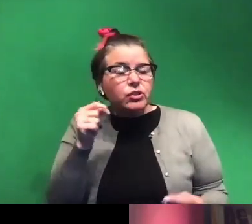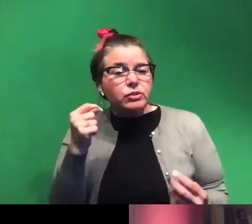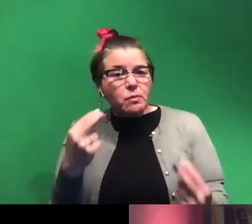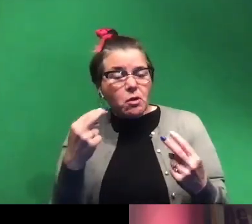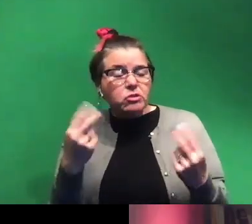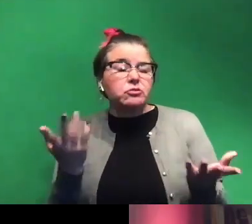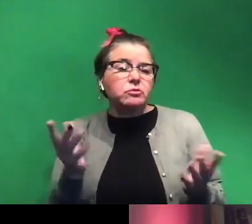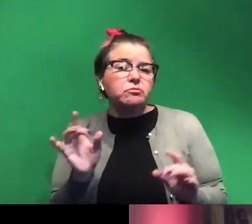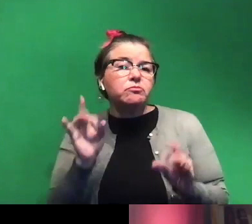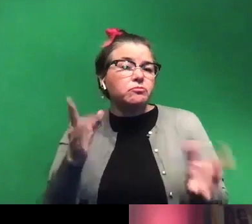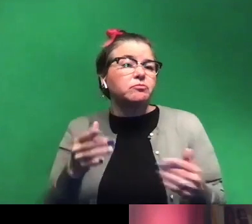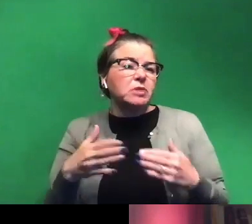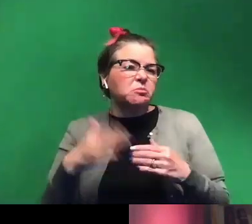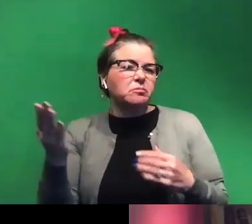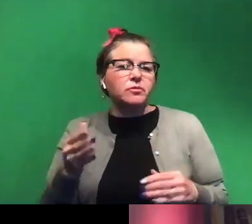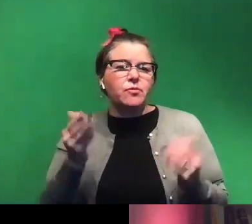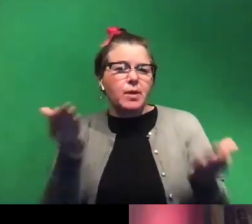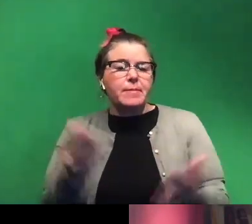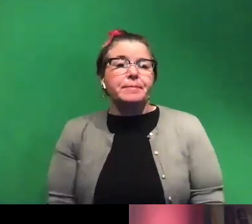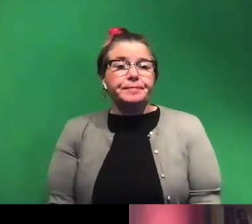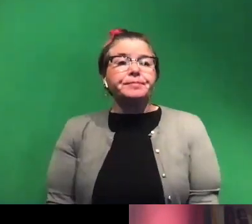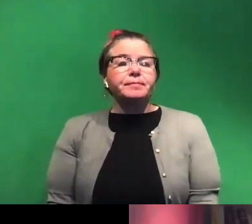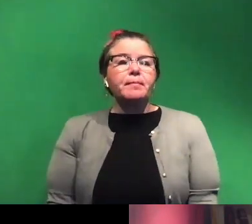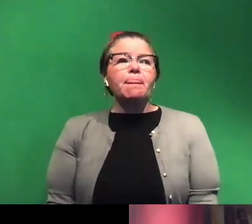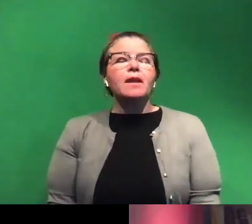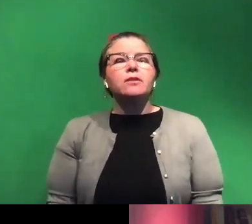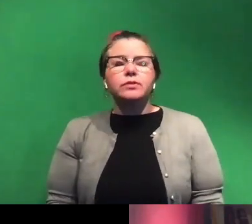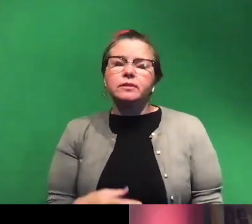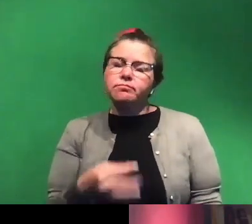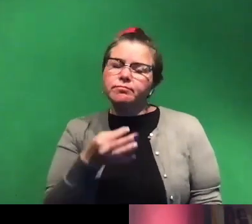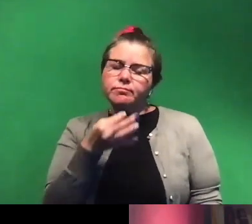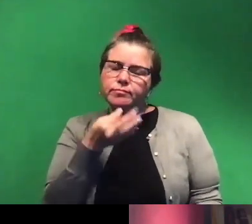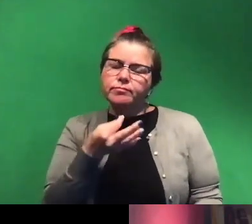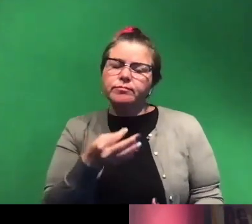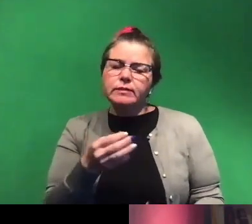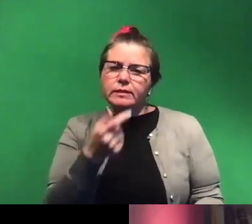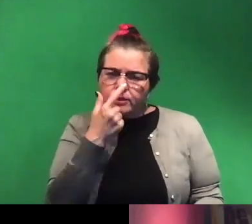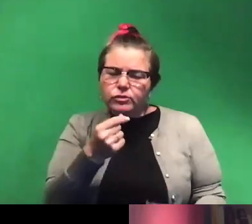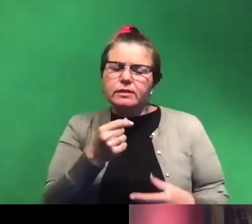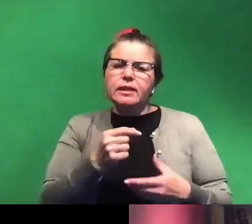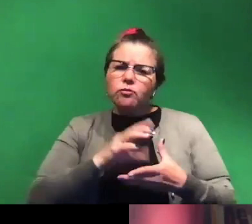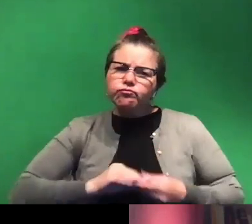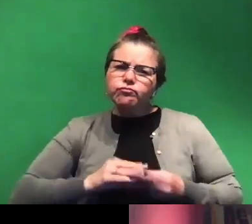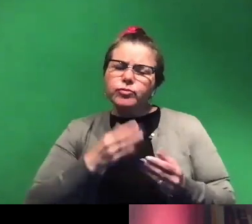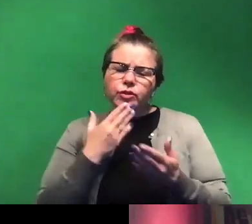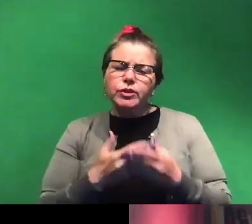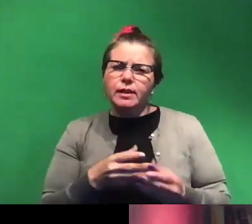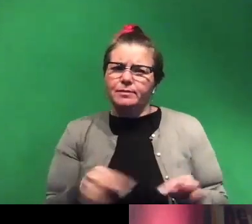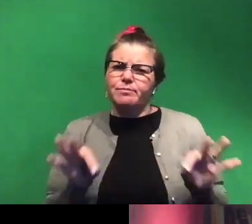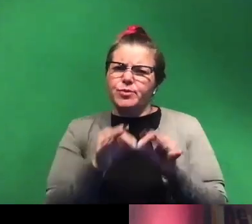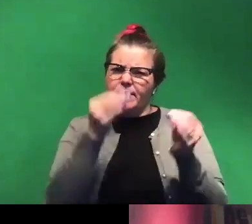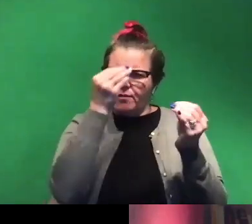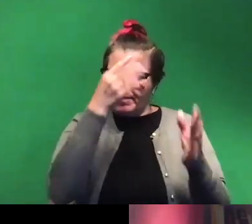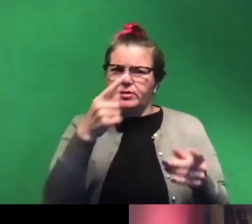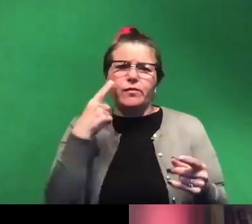and above, check it out. It's really well told and also interesting and just good stuff to know if you're an American